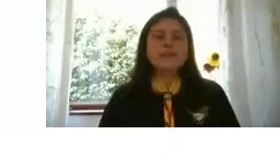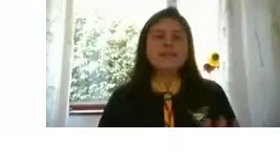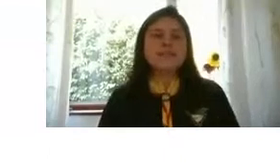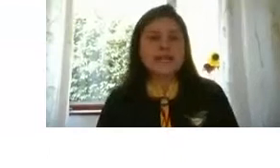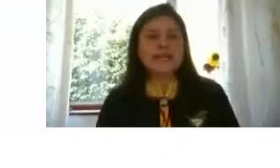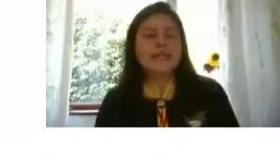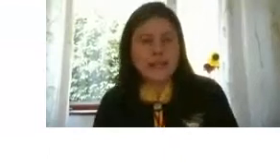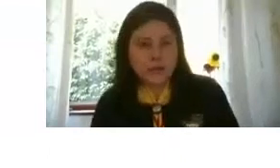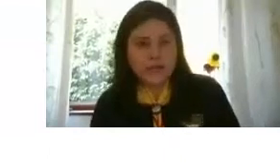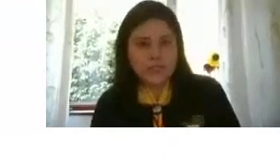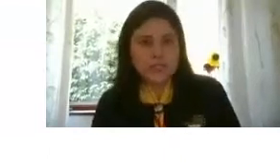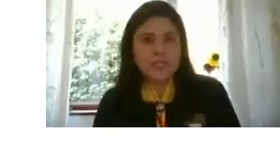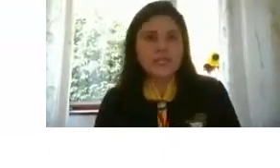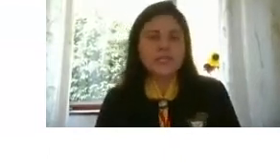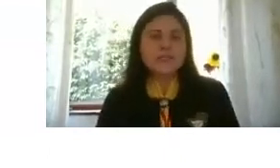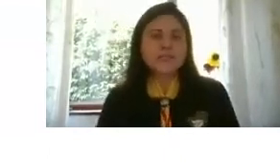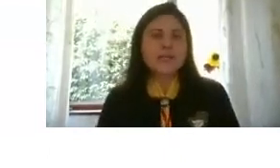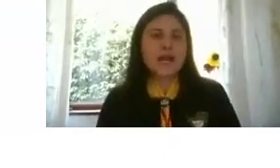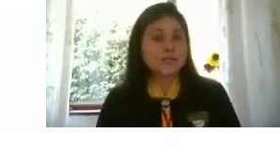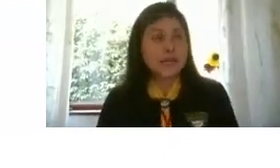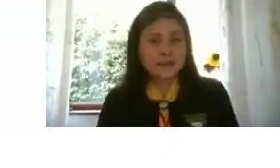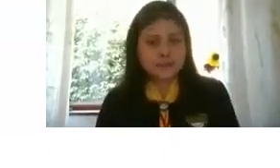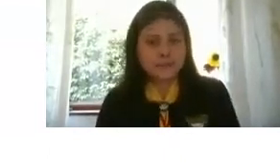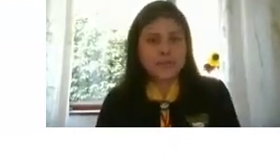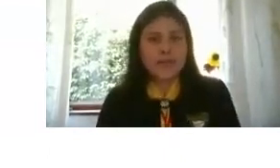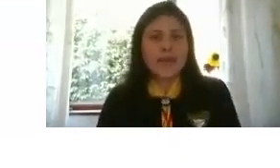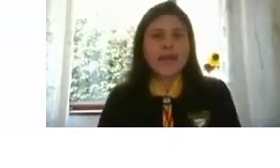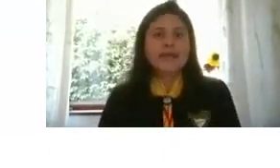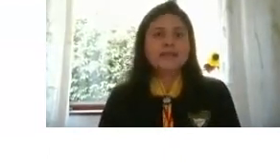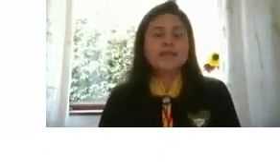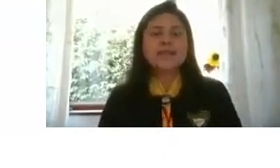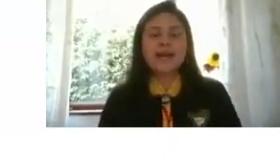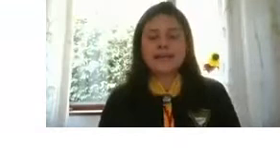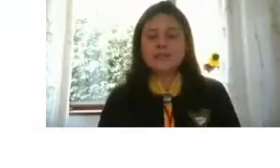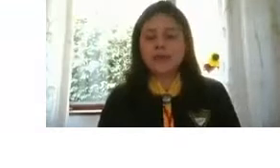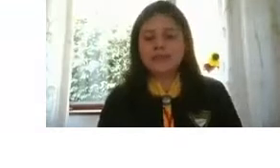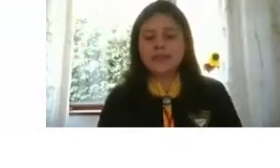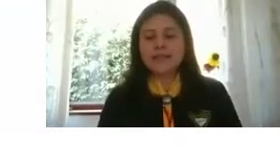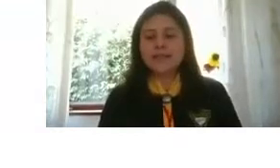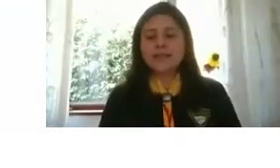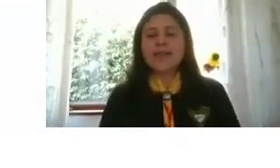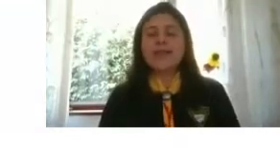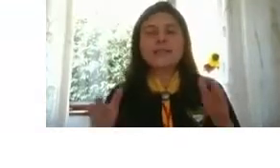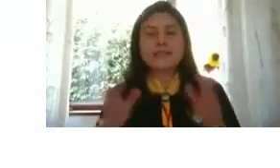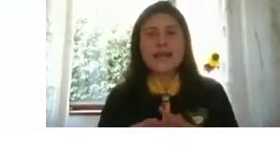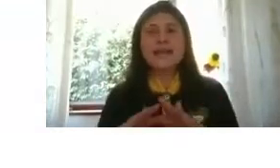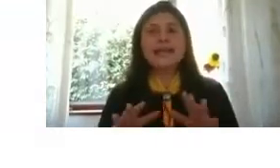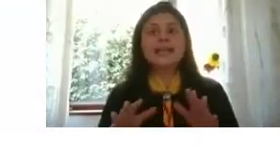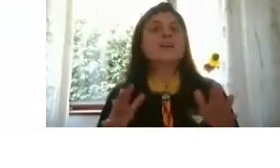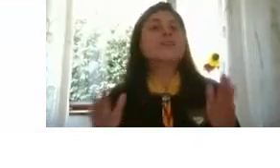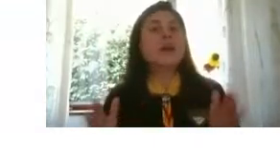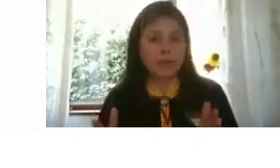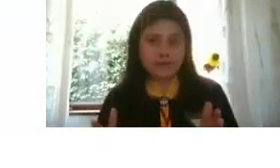American Sign Language is Ameslam. And that is basically the